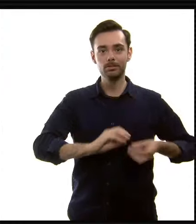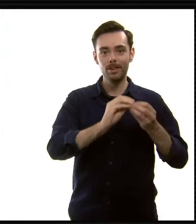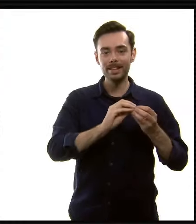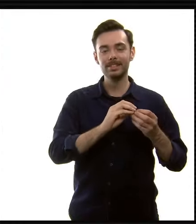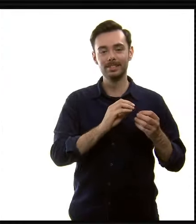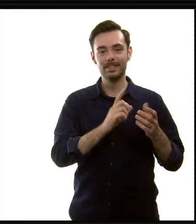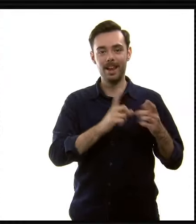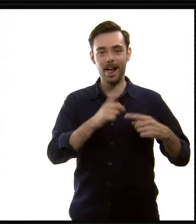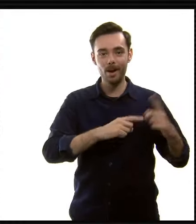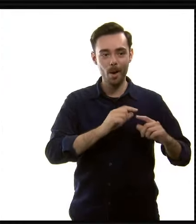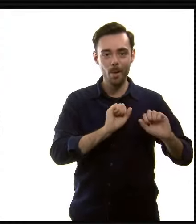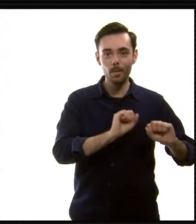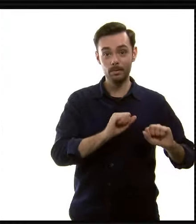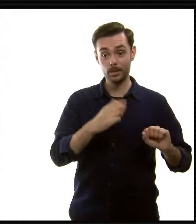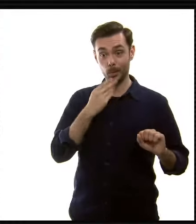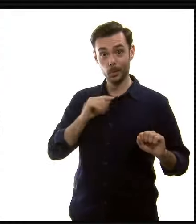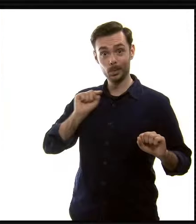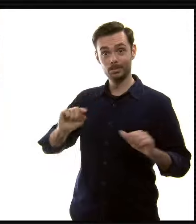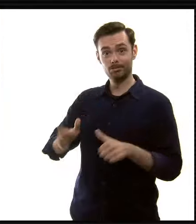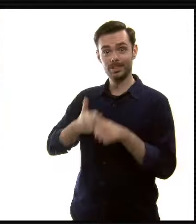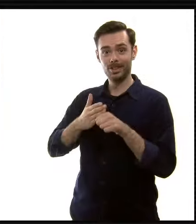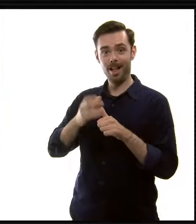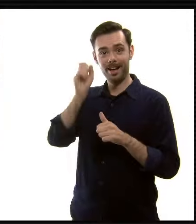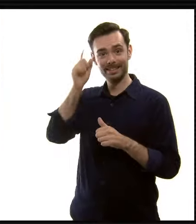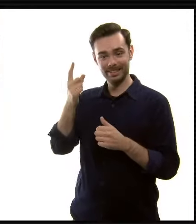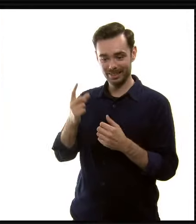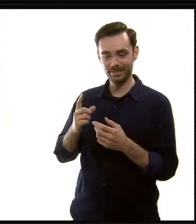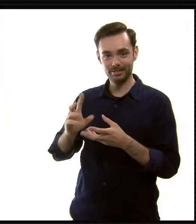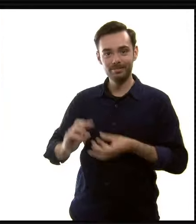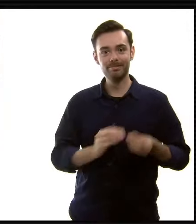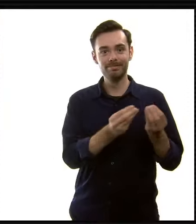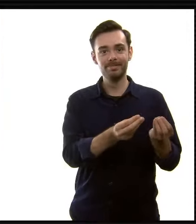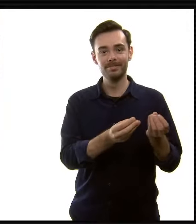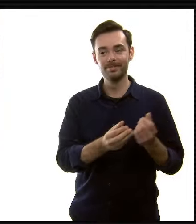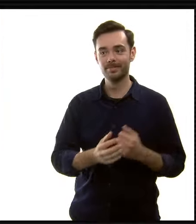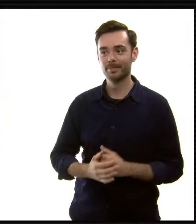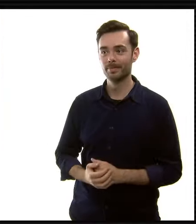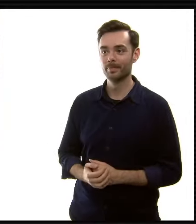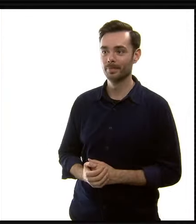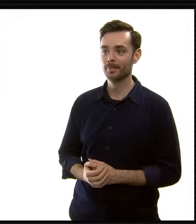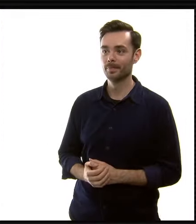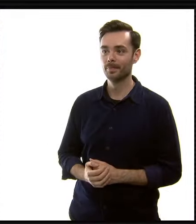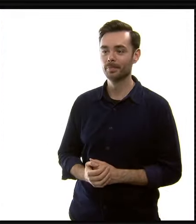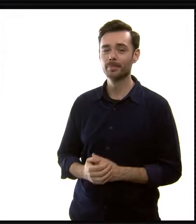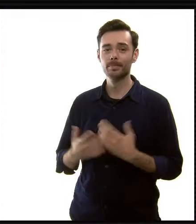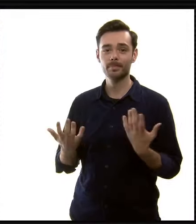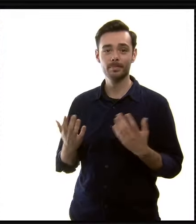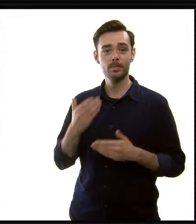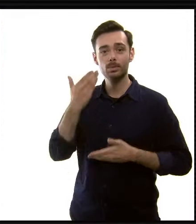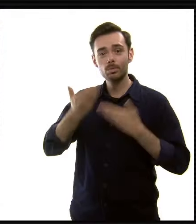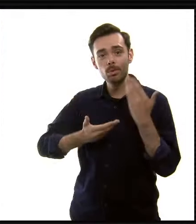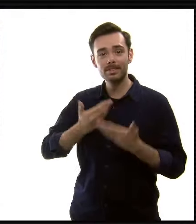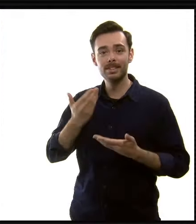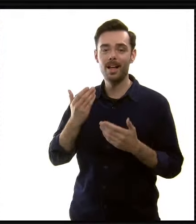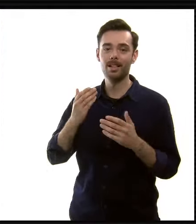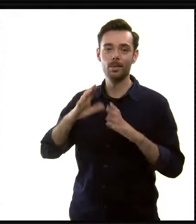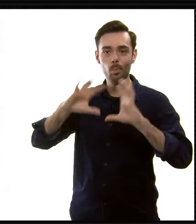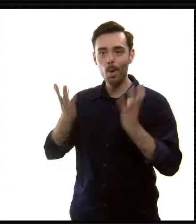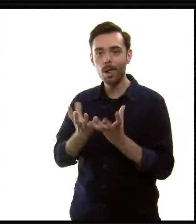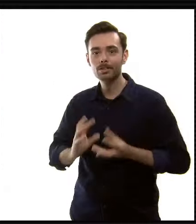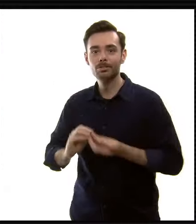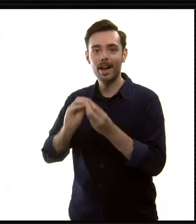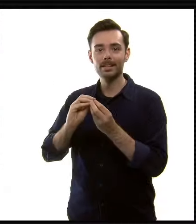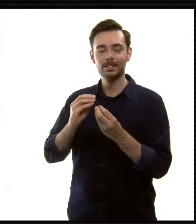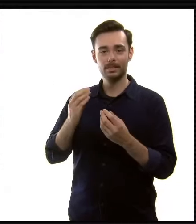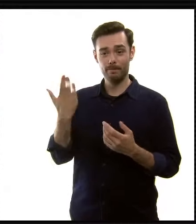I've always been interested in telling stories and creating worlds. And I think it's something that we all do as children, but it's